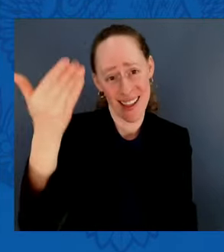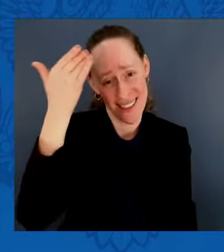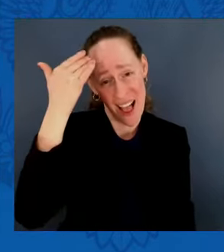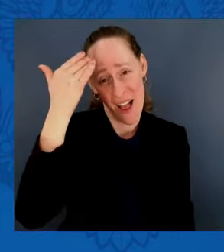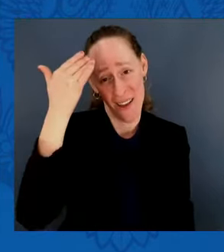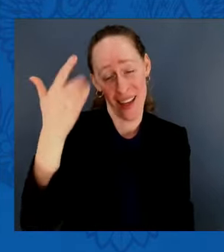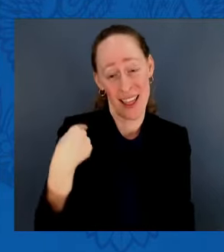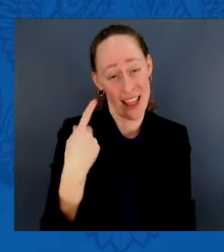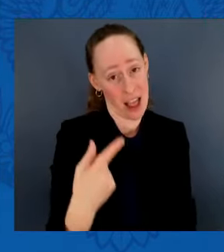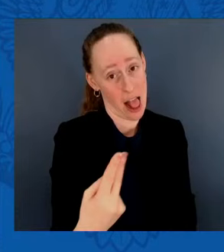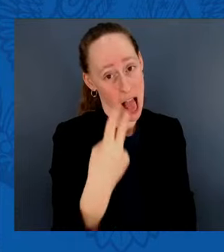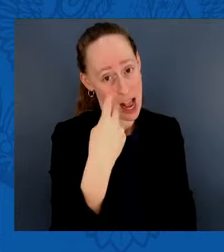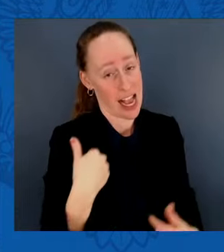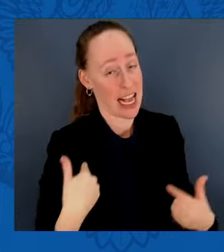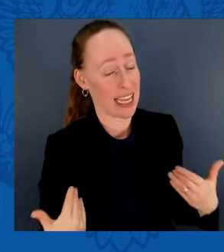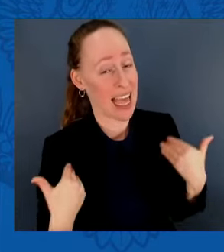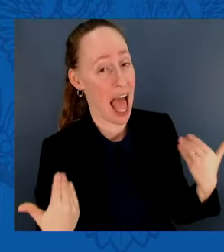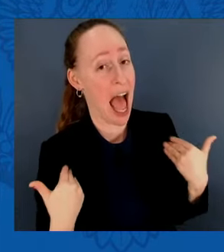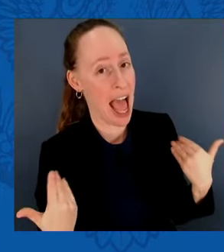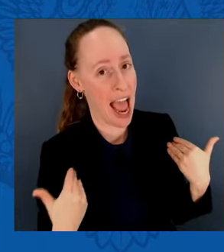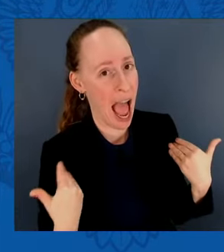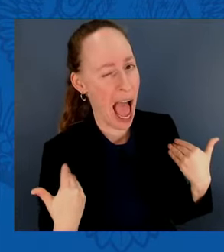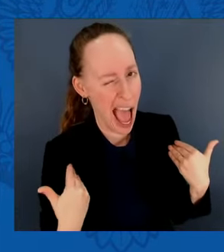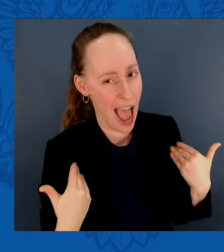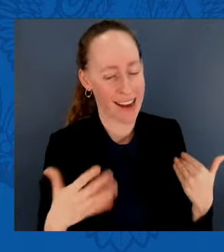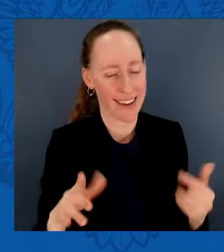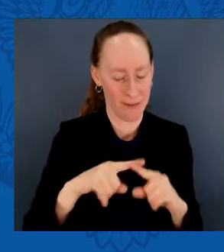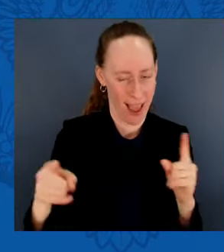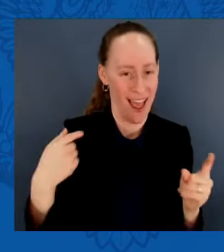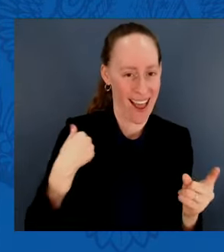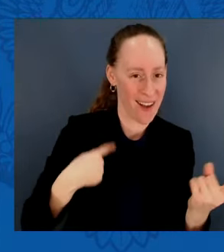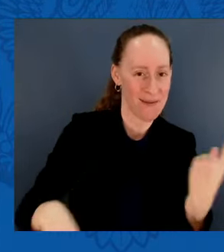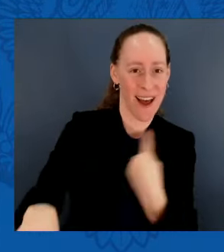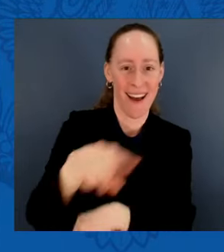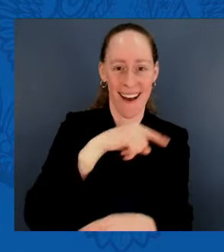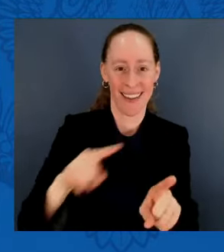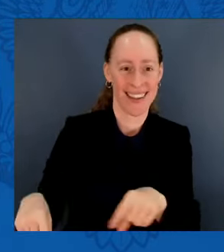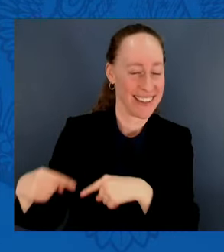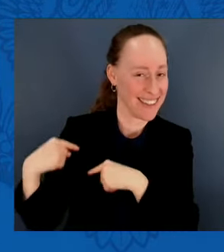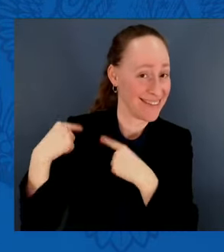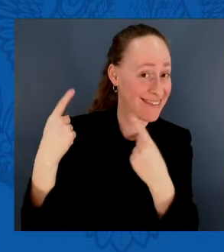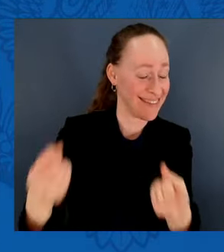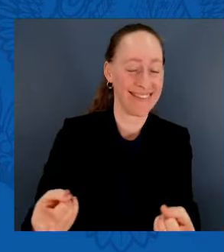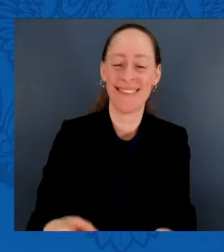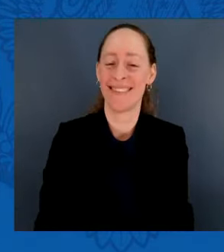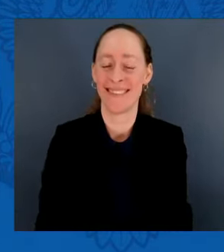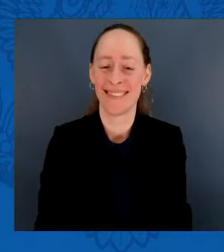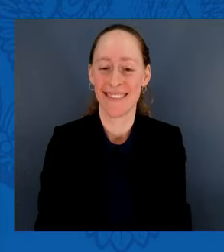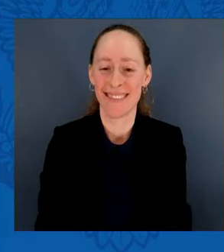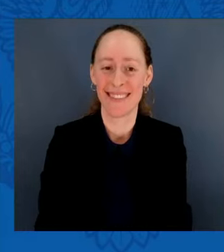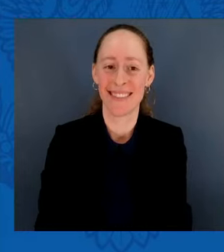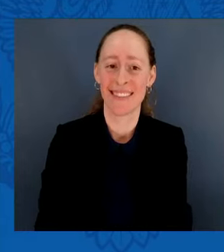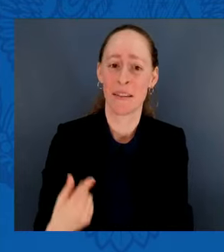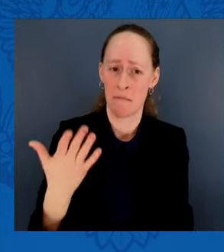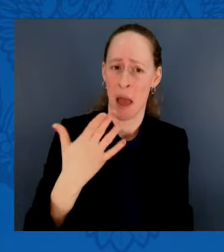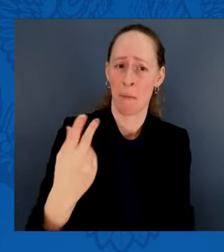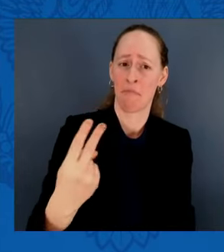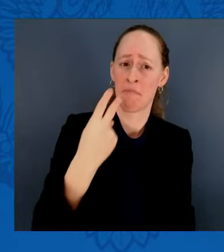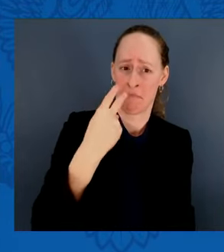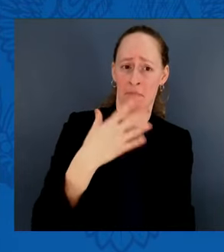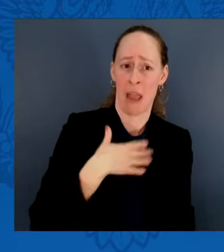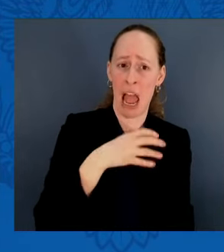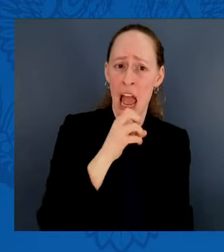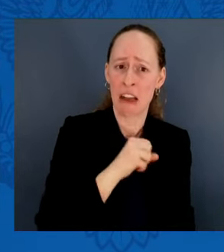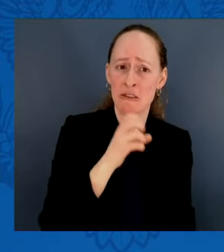When you get to be my age, certain things become clearer than ever. I know the American story. Again and again, I've